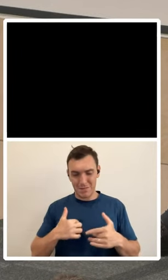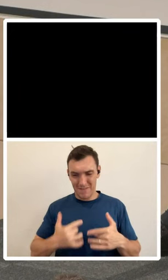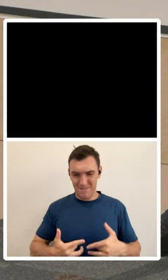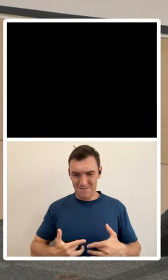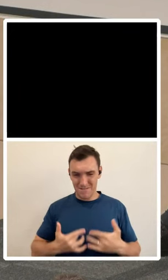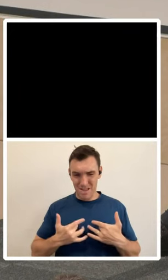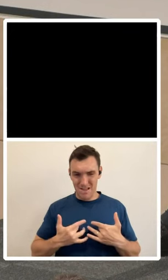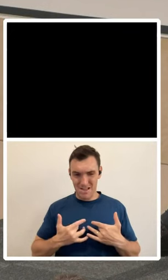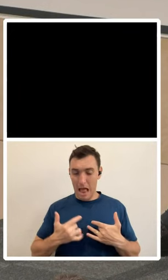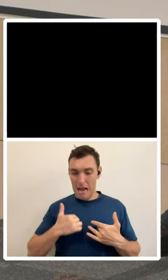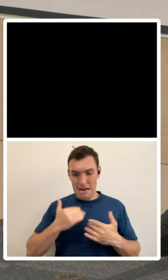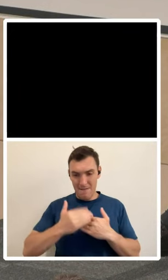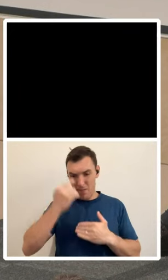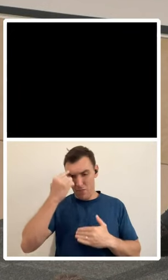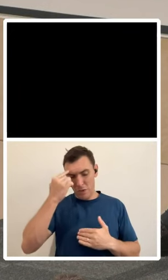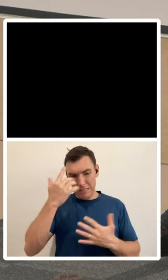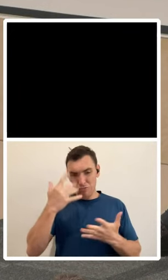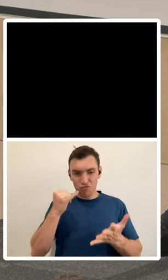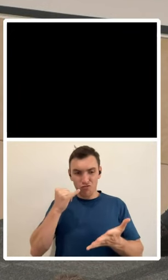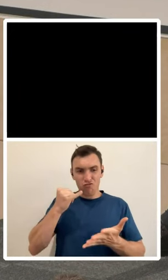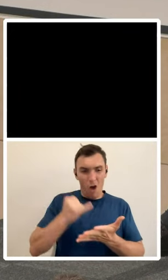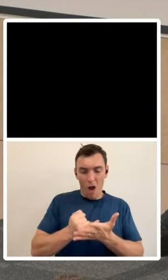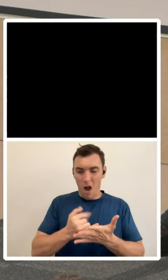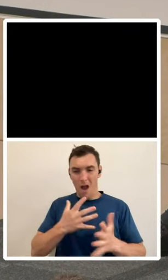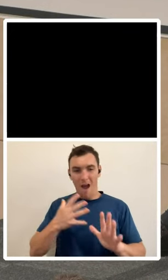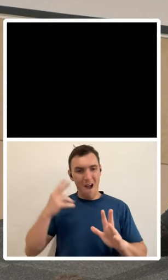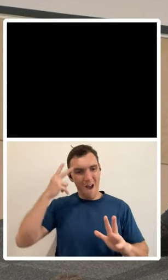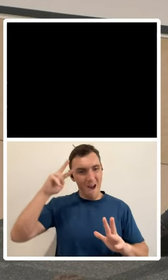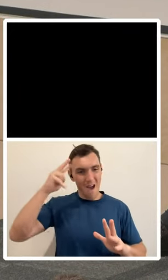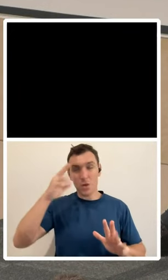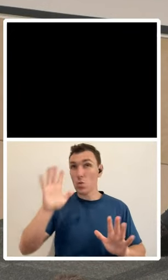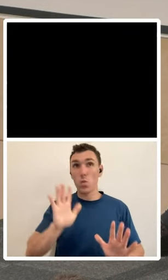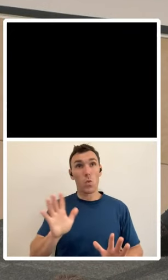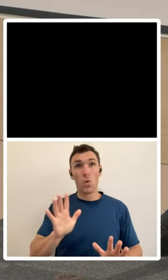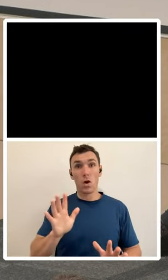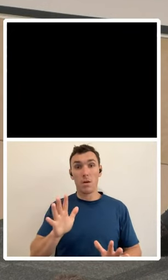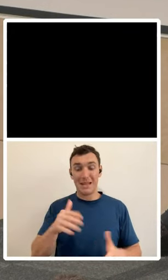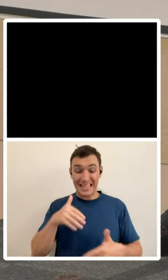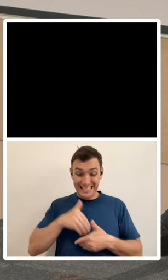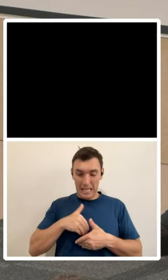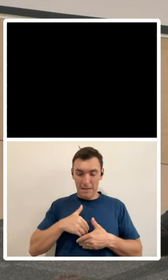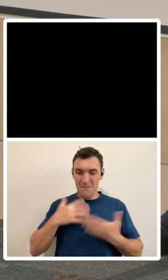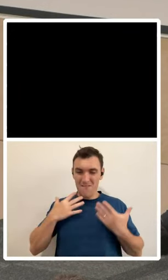start to like become like sick physically, basically. And